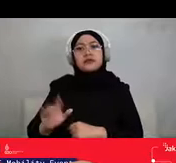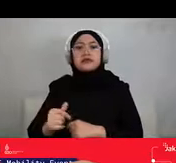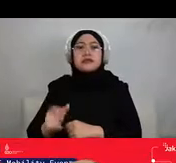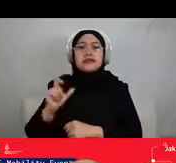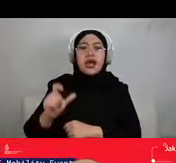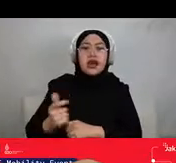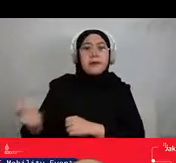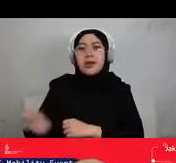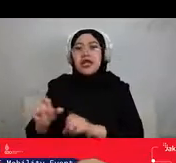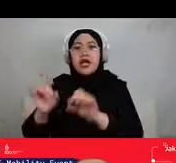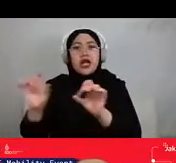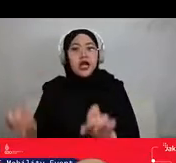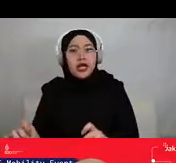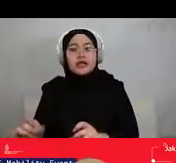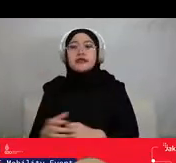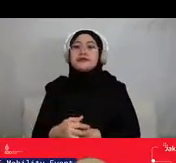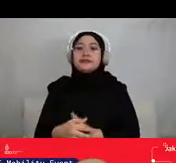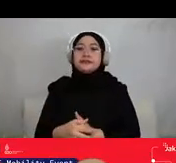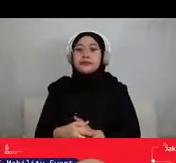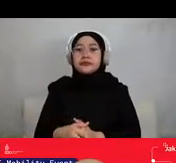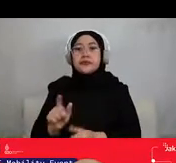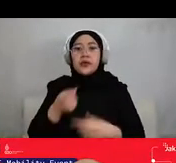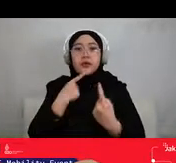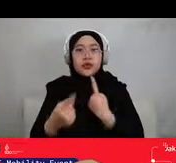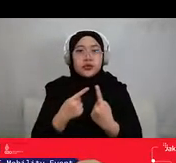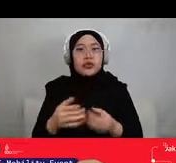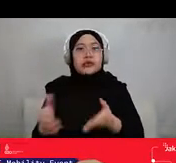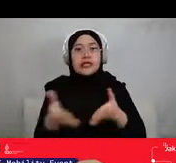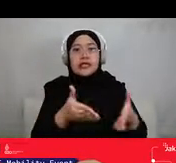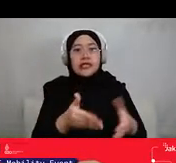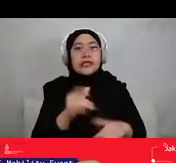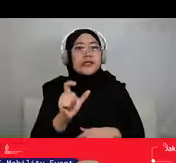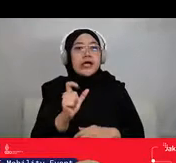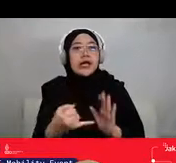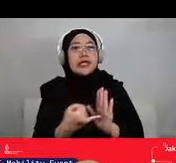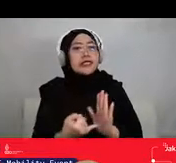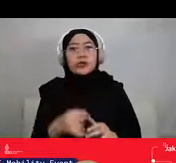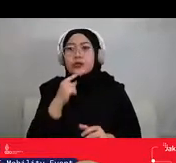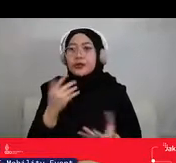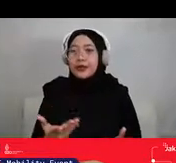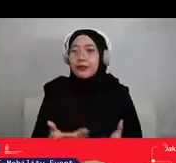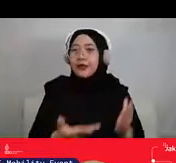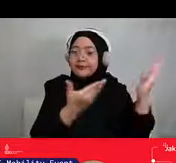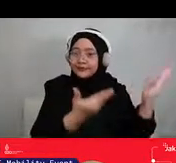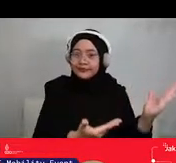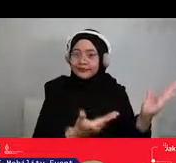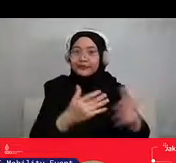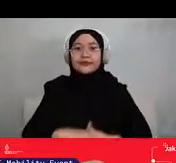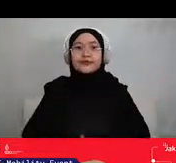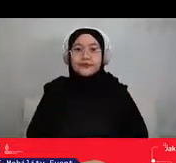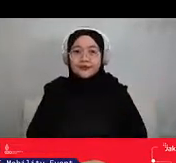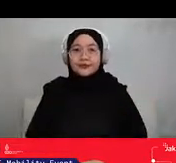the charging strategy selection aspect of it as well. So starting with the bus